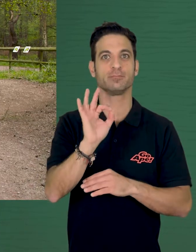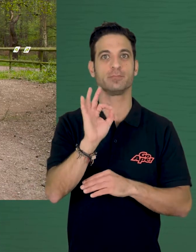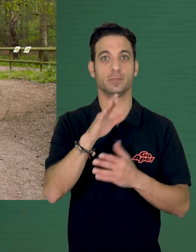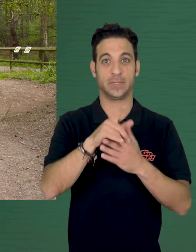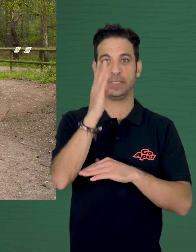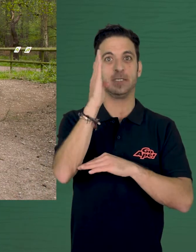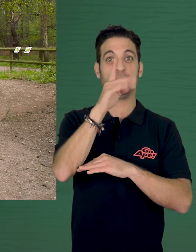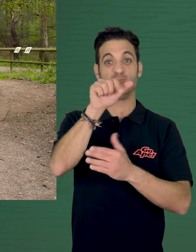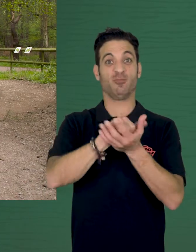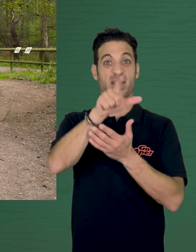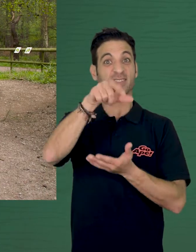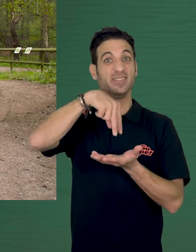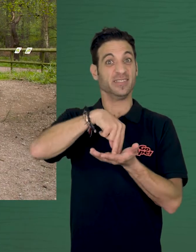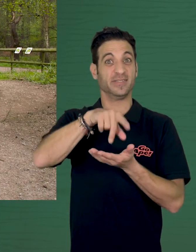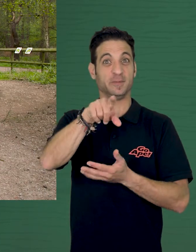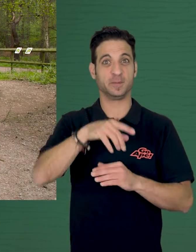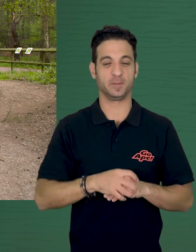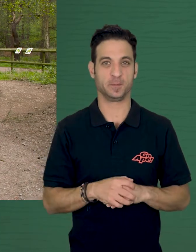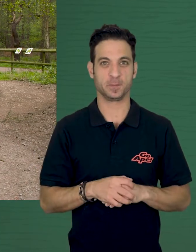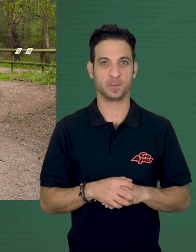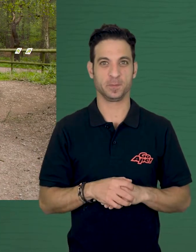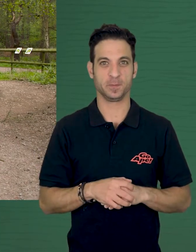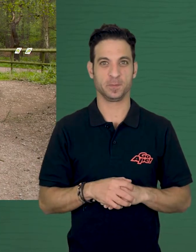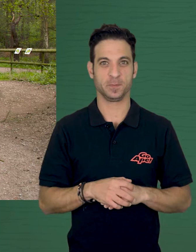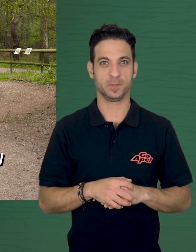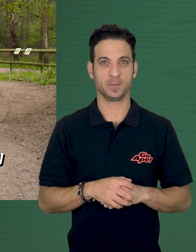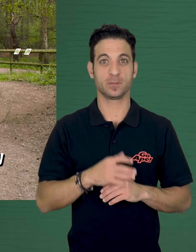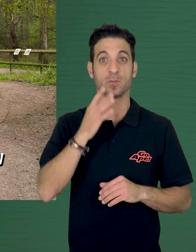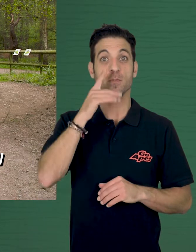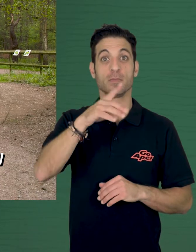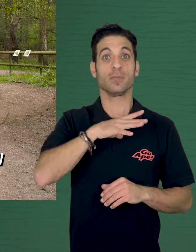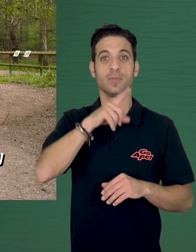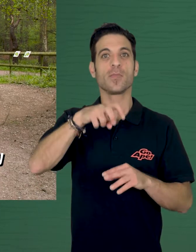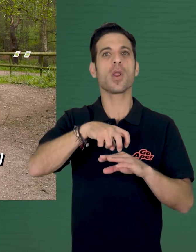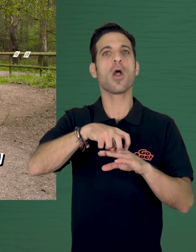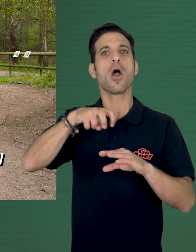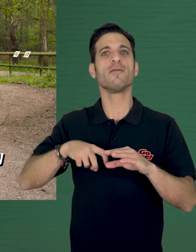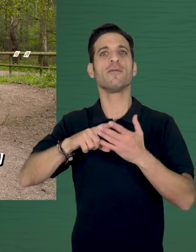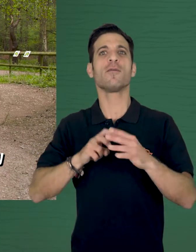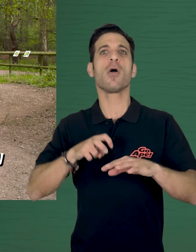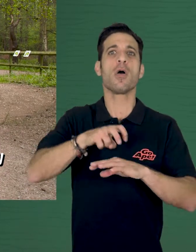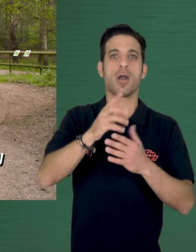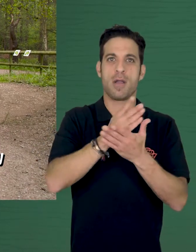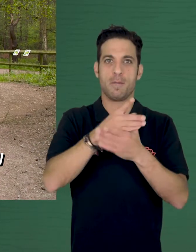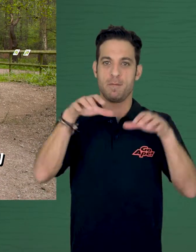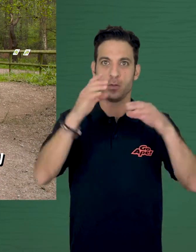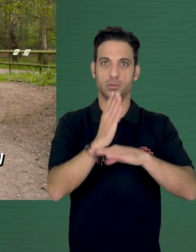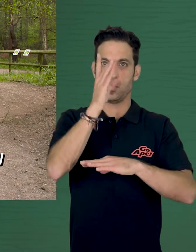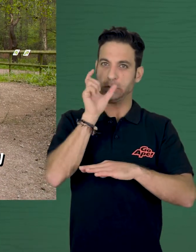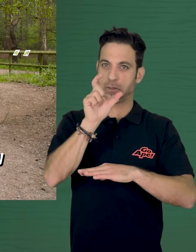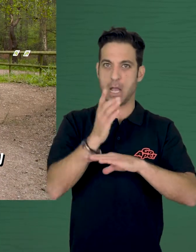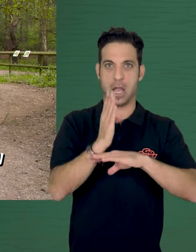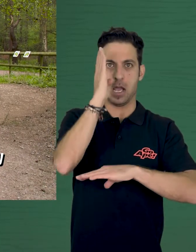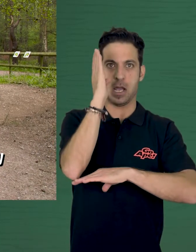When the Segway is still, it means you have found your neutral position. And whenever you're stepping on and off the Segway, always hold these